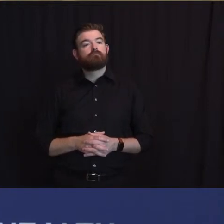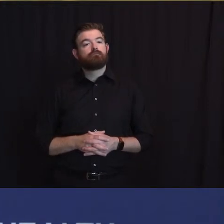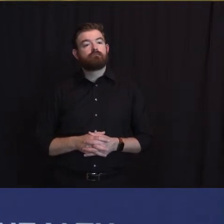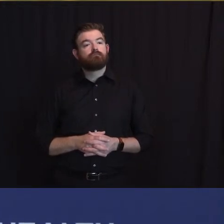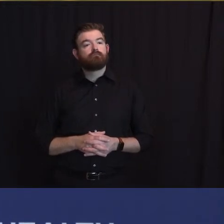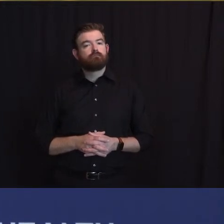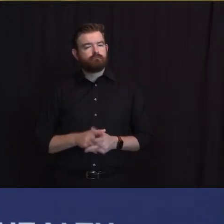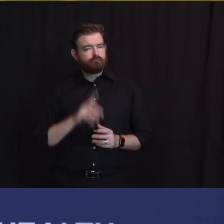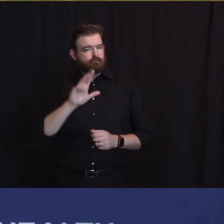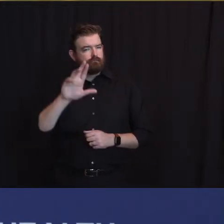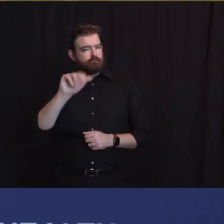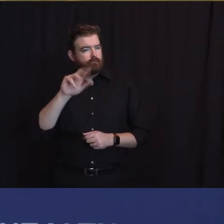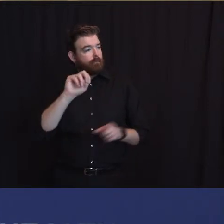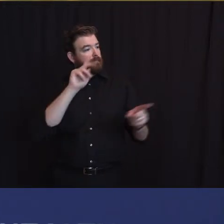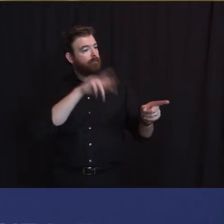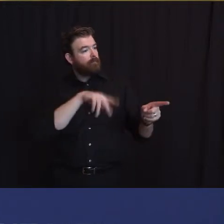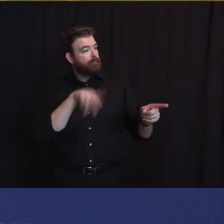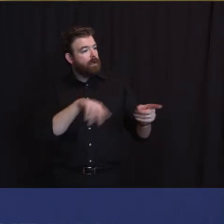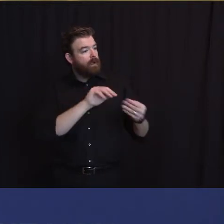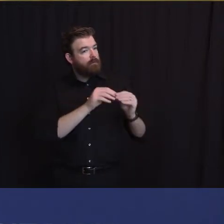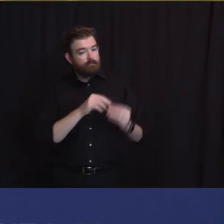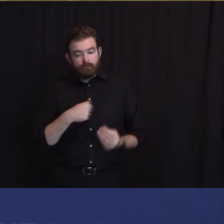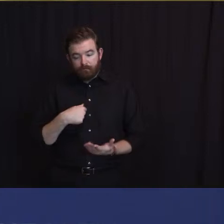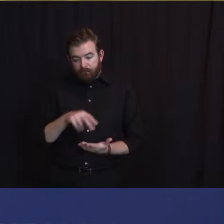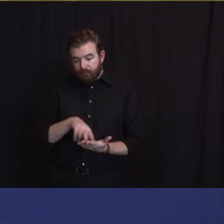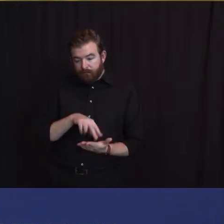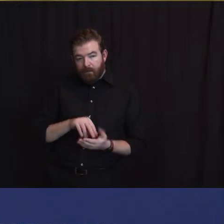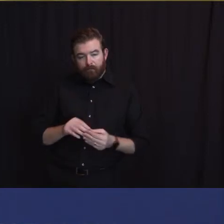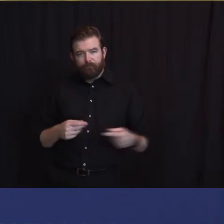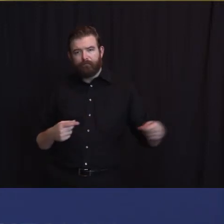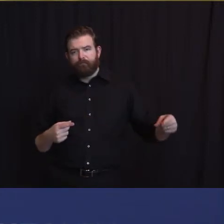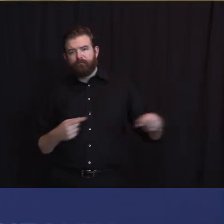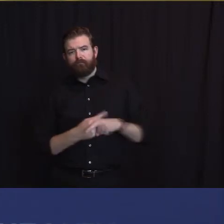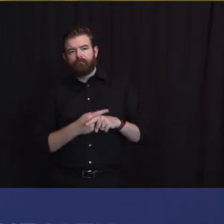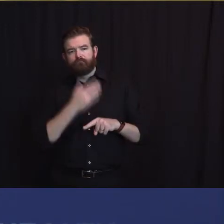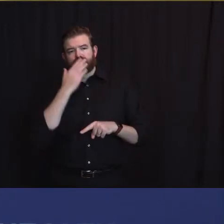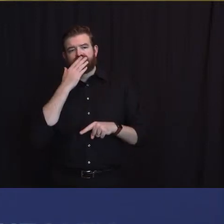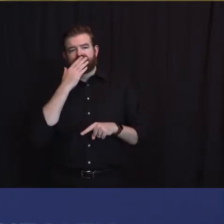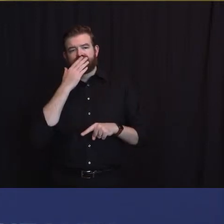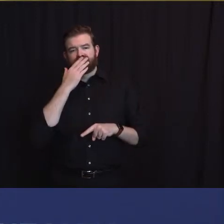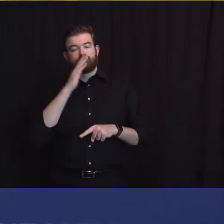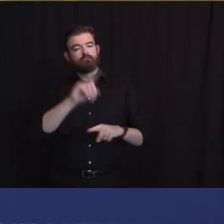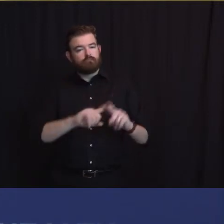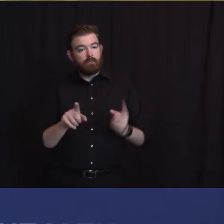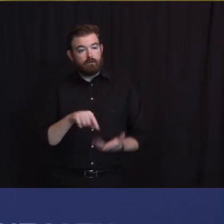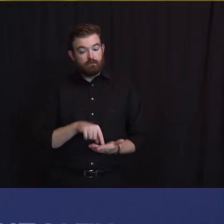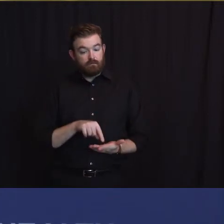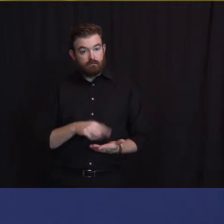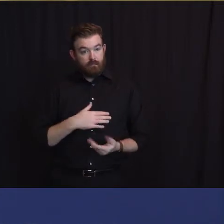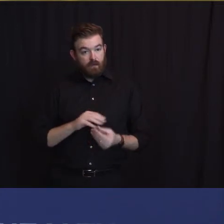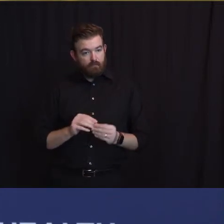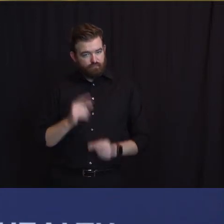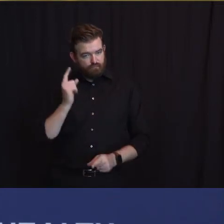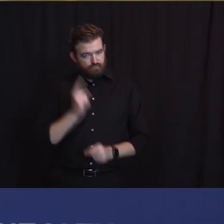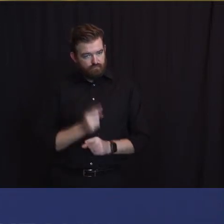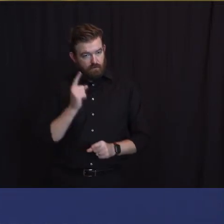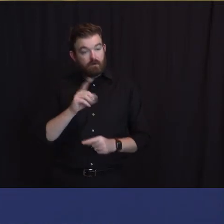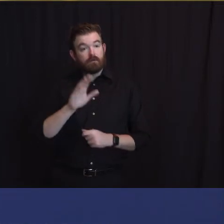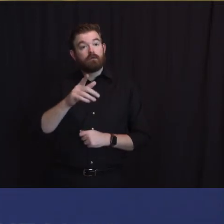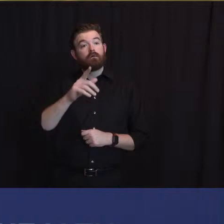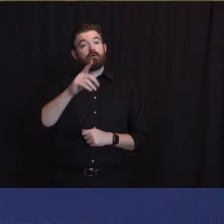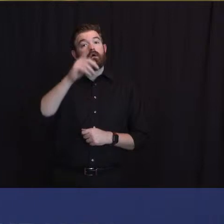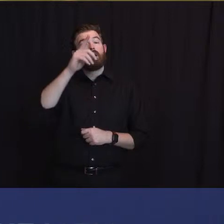slideshow. I want to reiterate that the numbers I spoke to are the accurate ones. So again, our hospitals reporting yesterday, 67